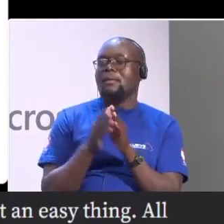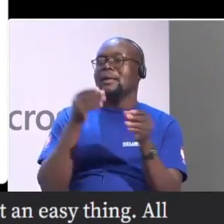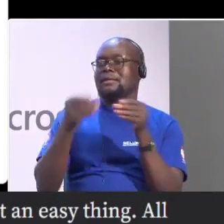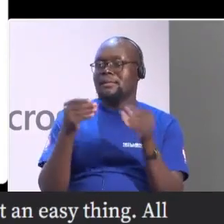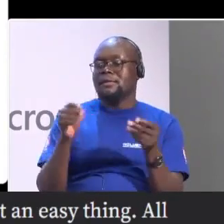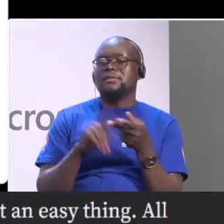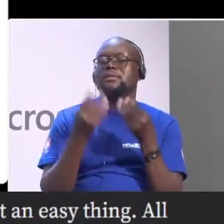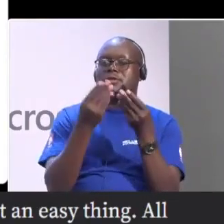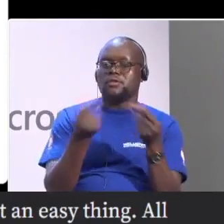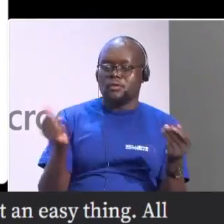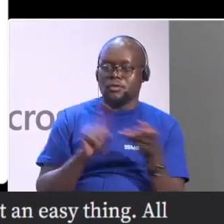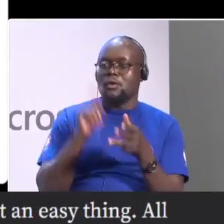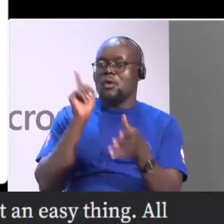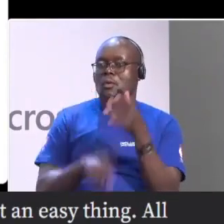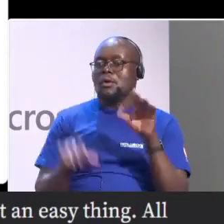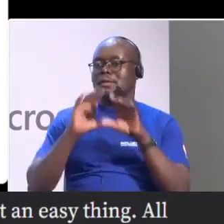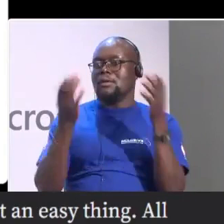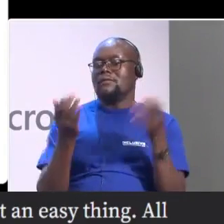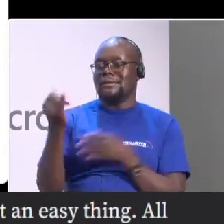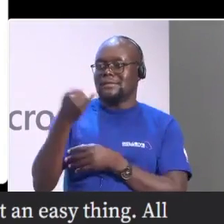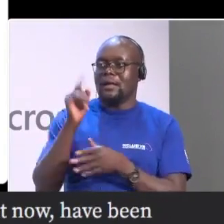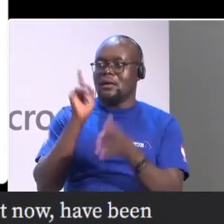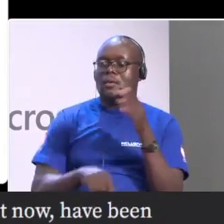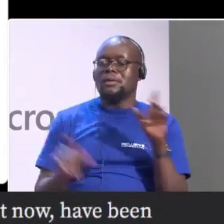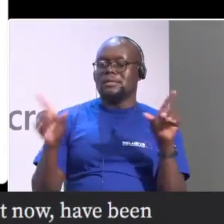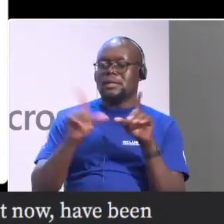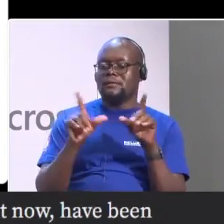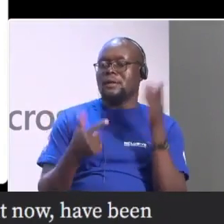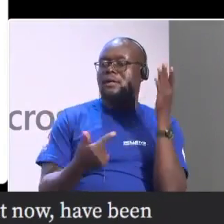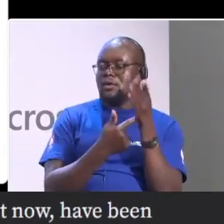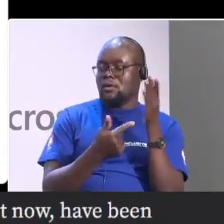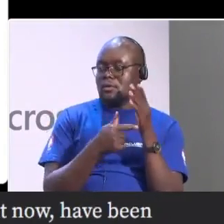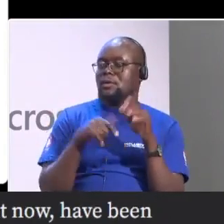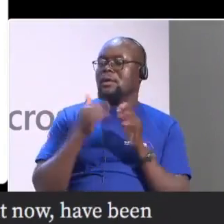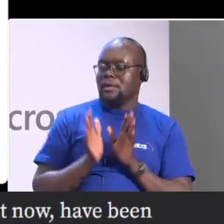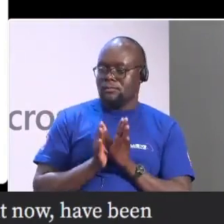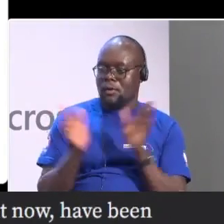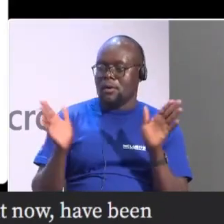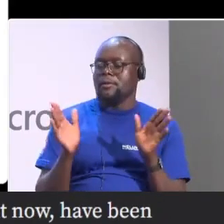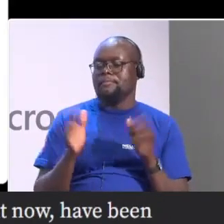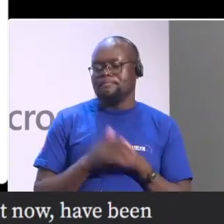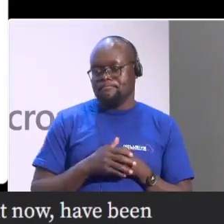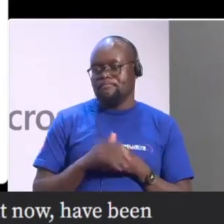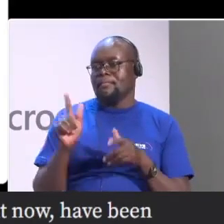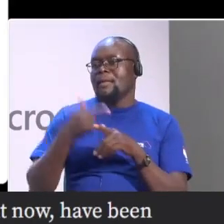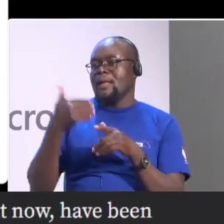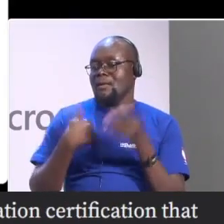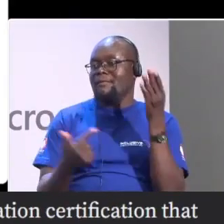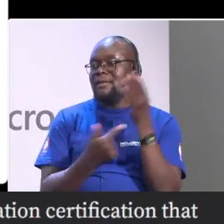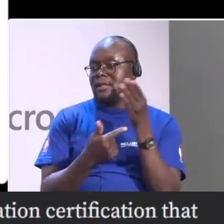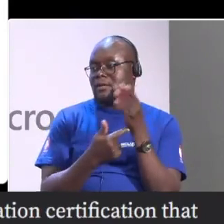are the solutions, what is universal design, what is assistive technology. It is broad in reach. Then we have